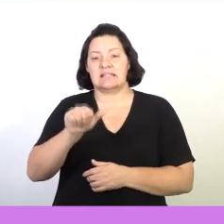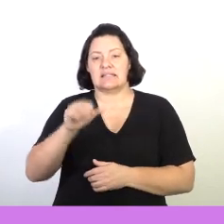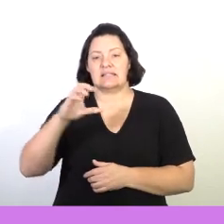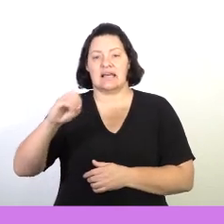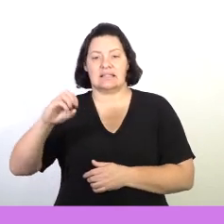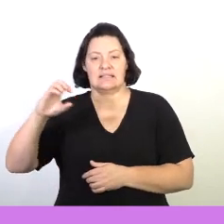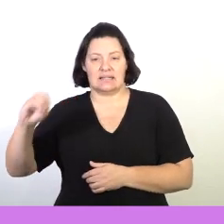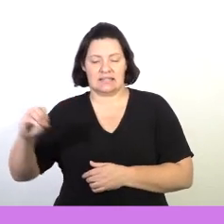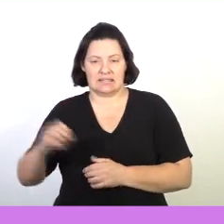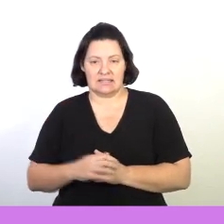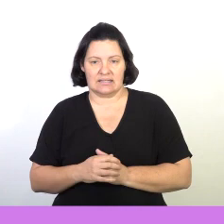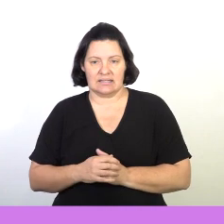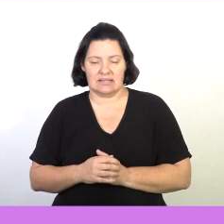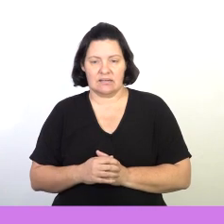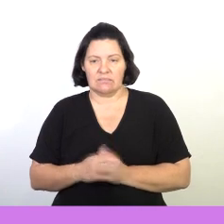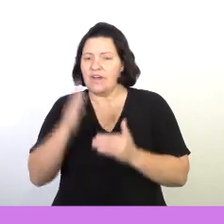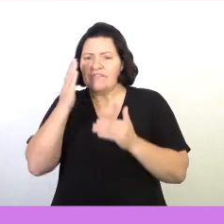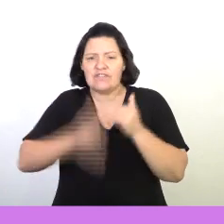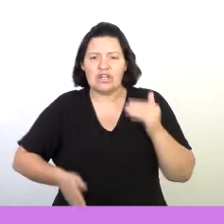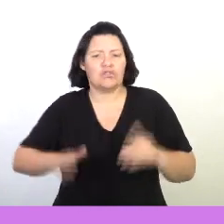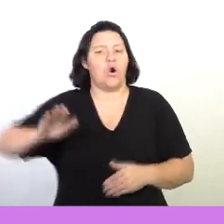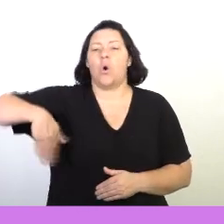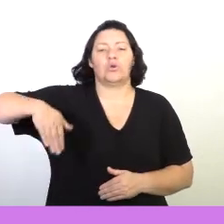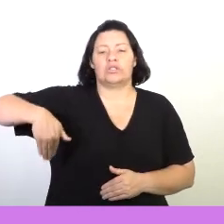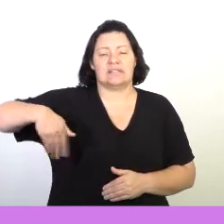is 600. We do not